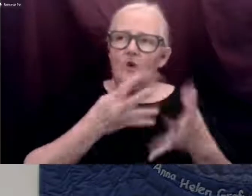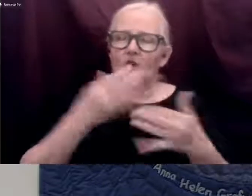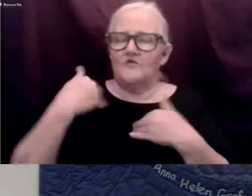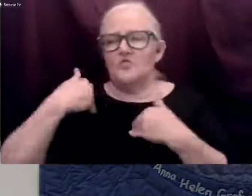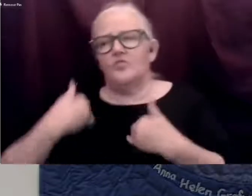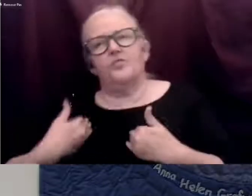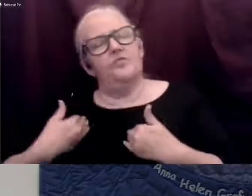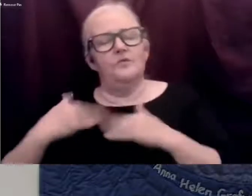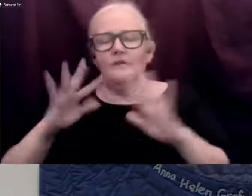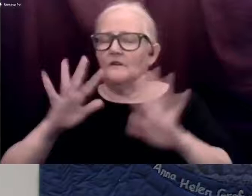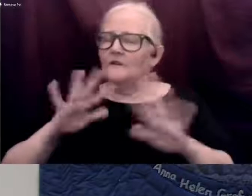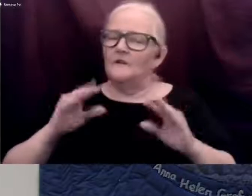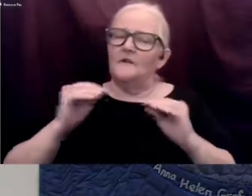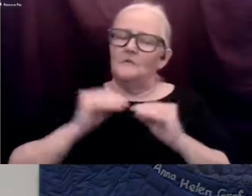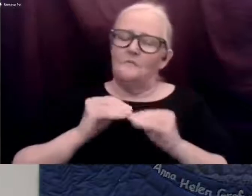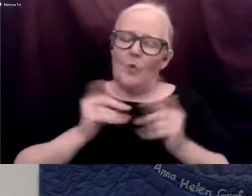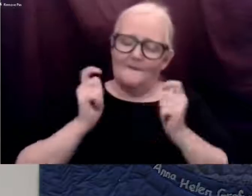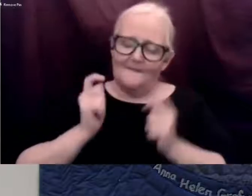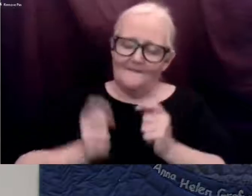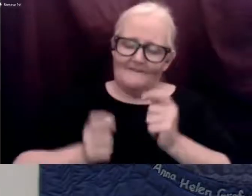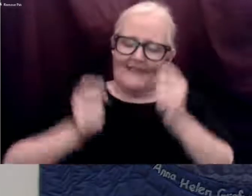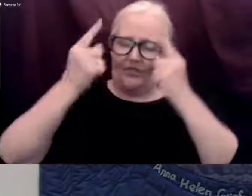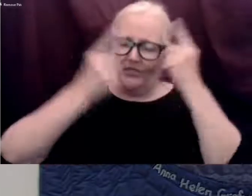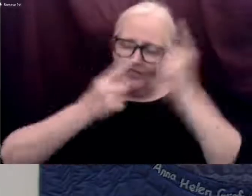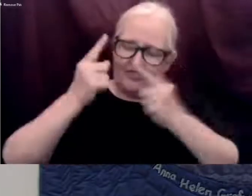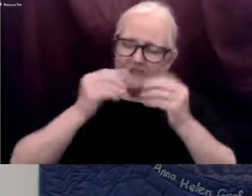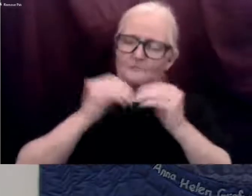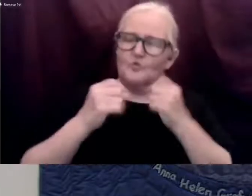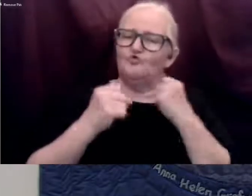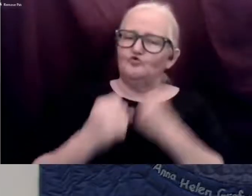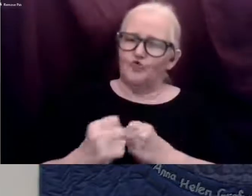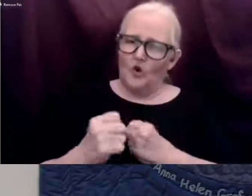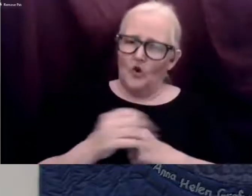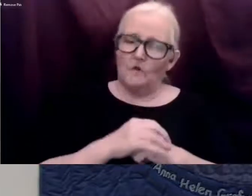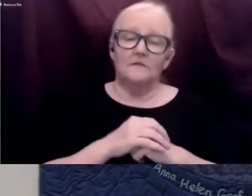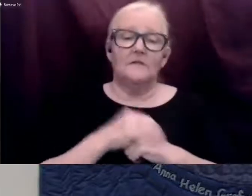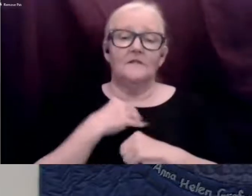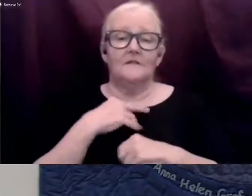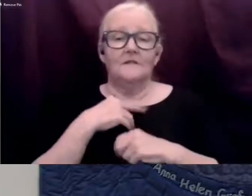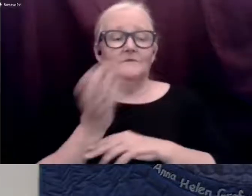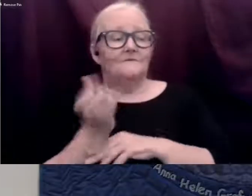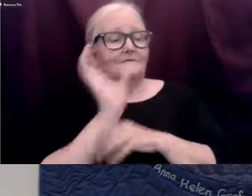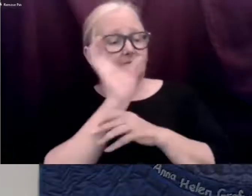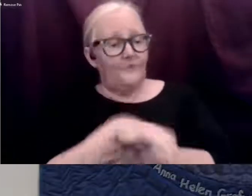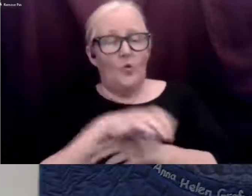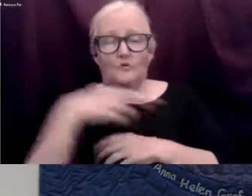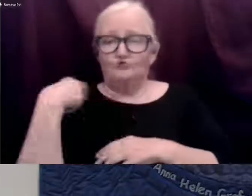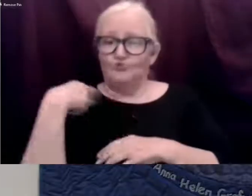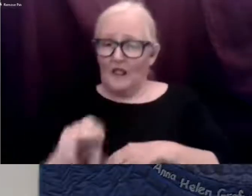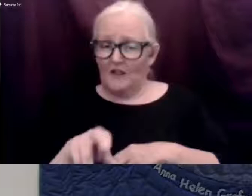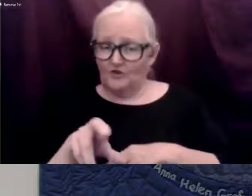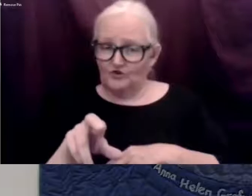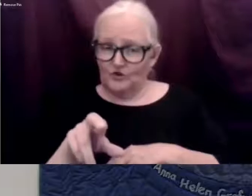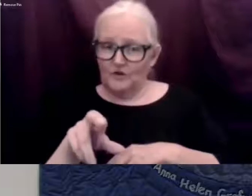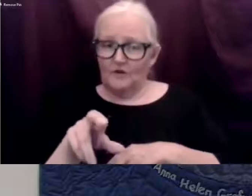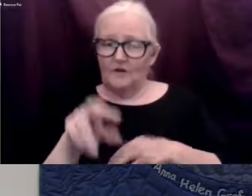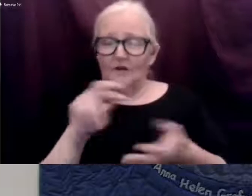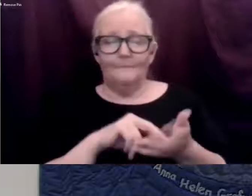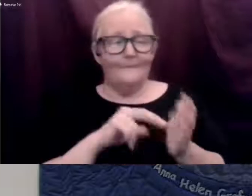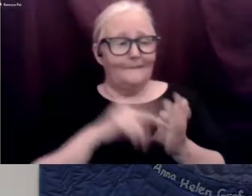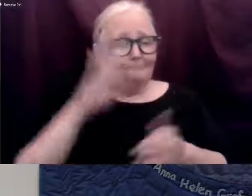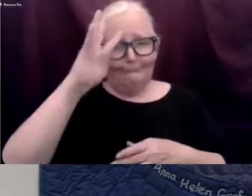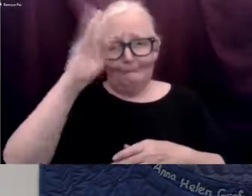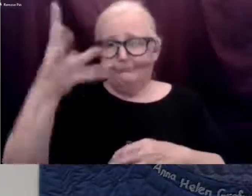thought. Not to impose religion upon them in the form of arbitrary rules, but to awaken